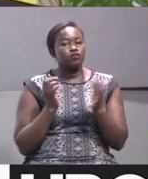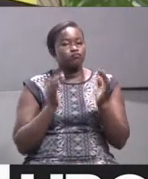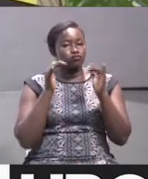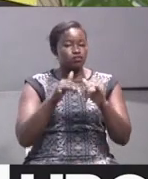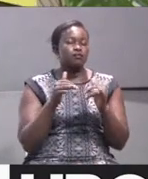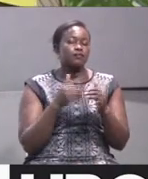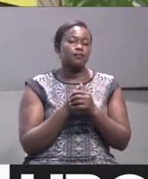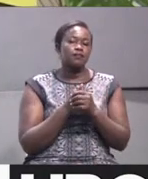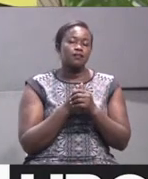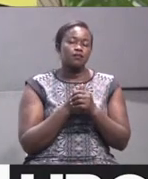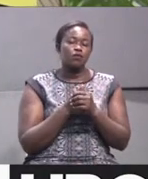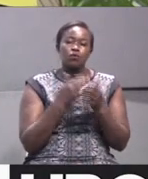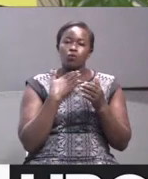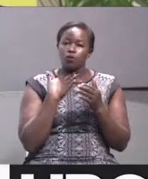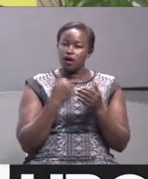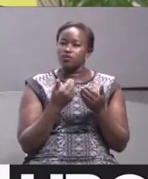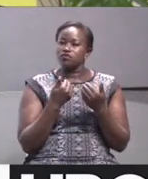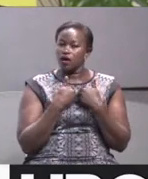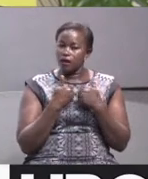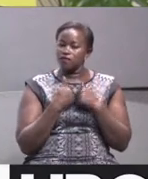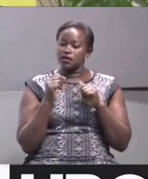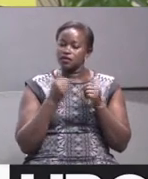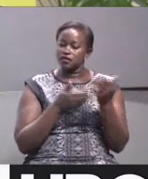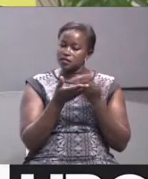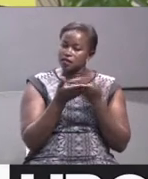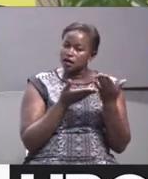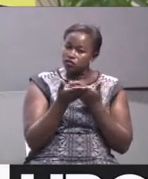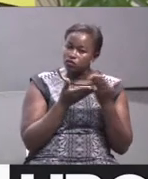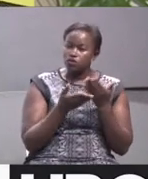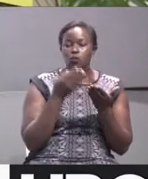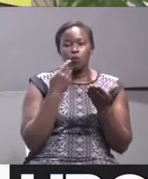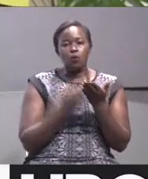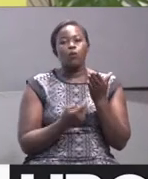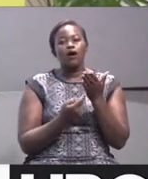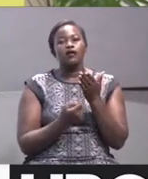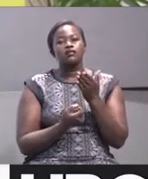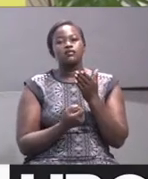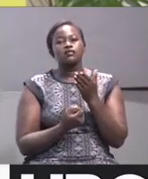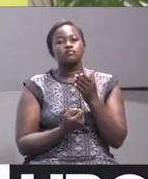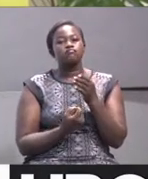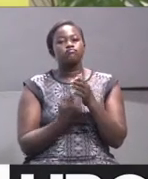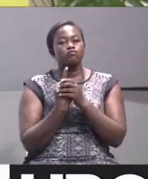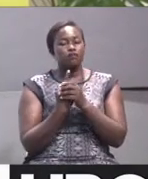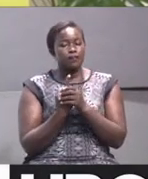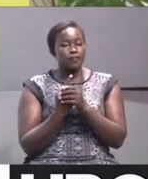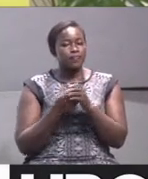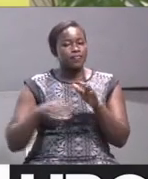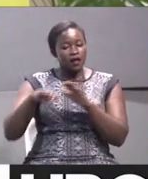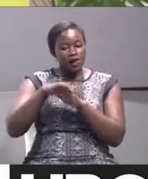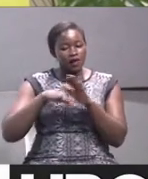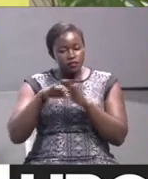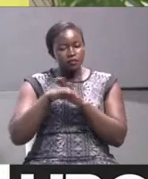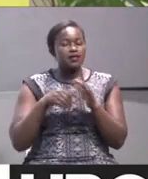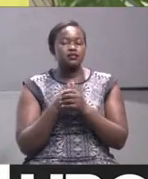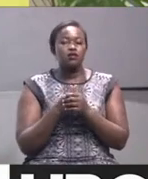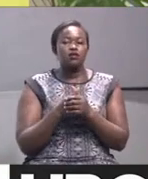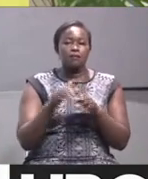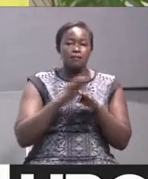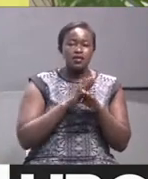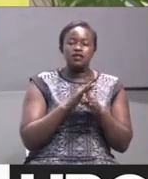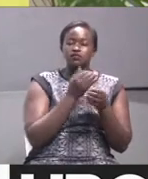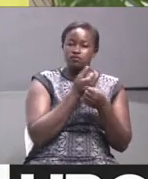conference, is to have a discussion on what is emerging in the space of insolvency, business rescue,